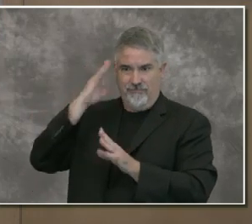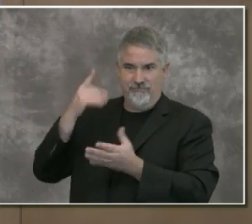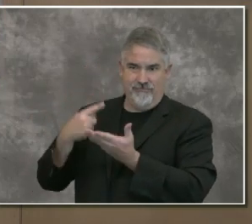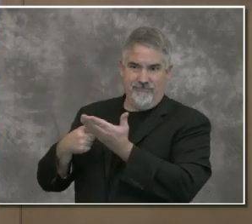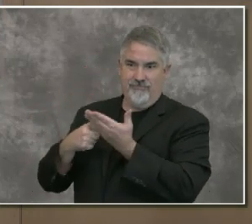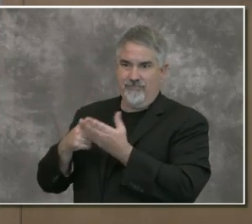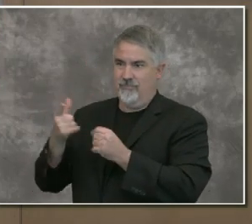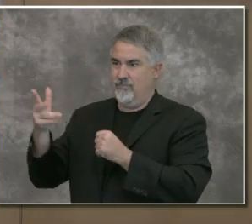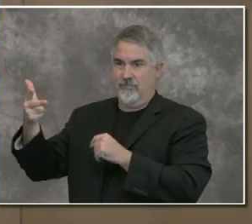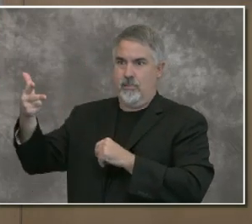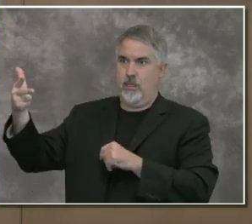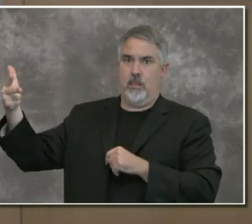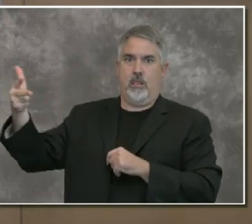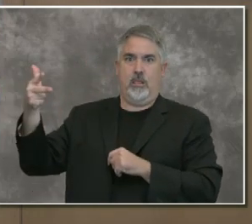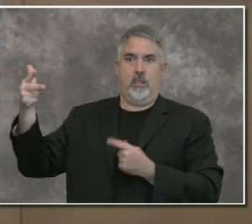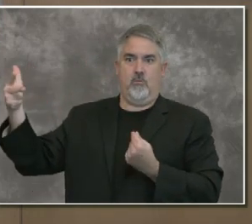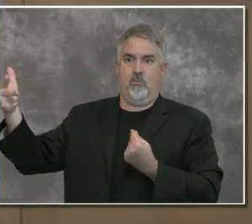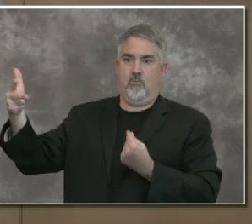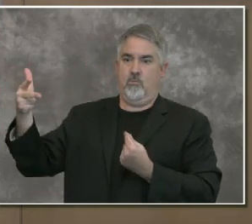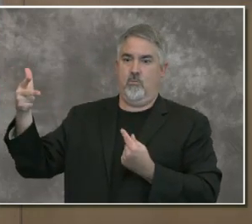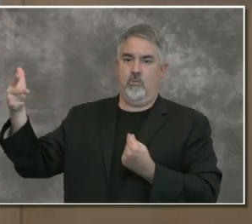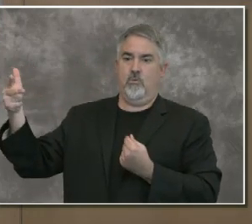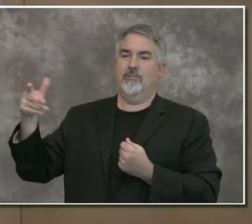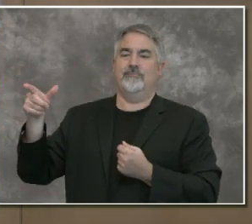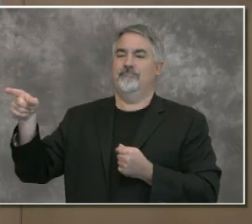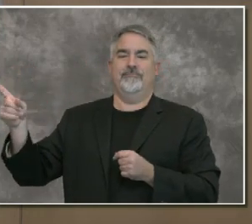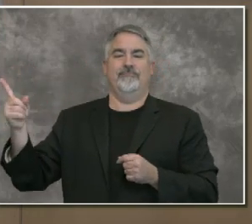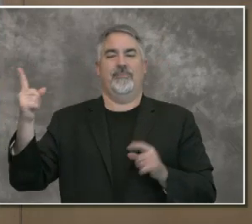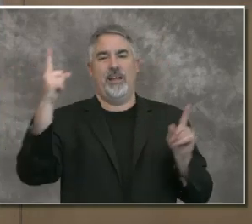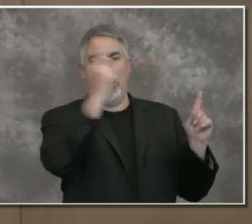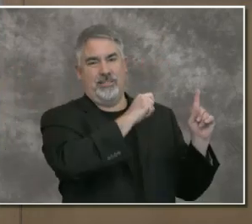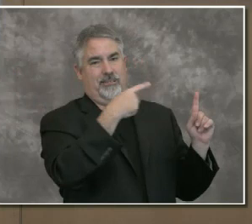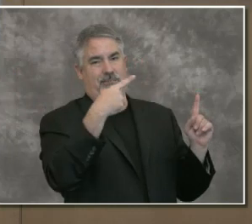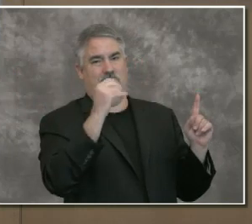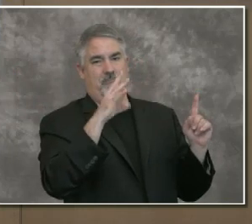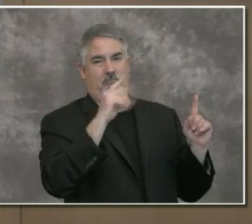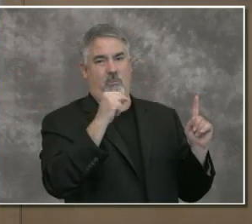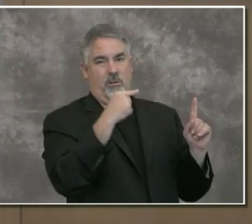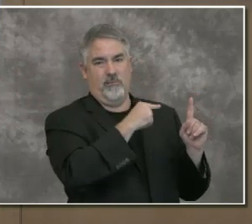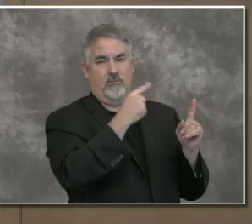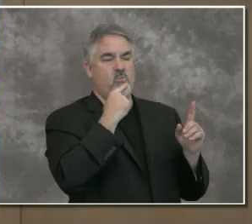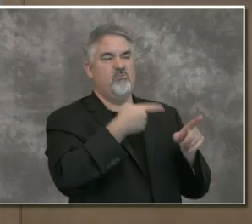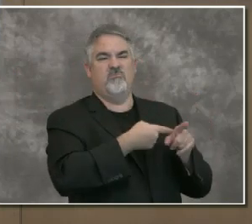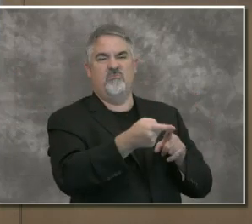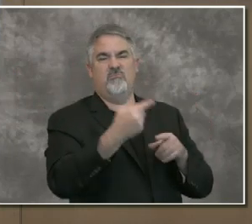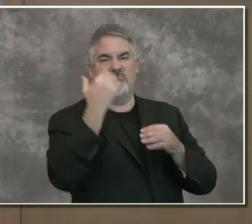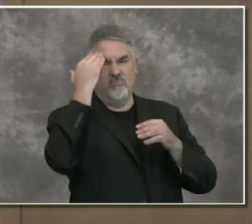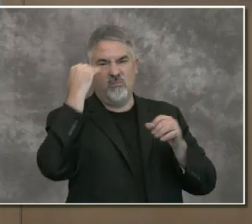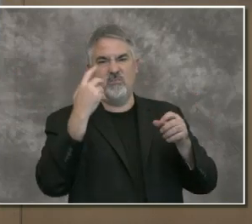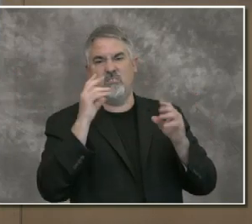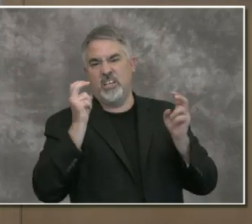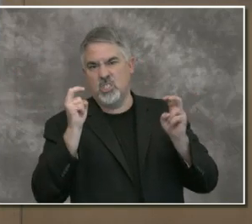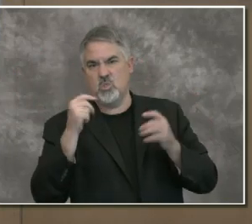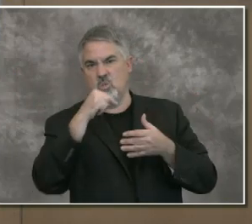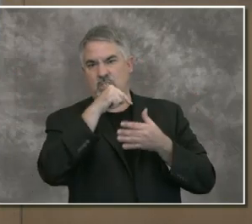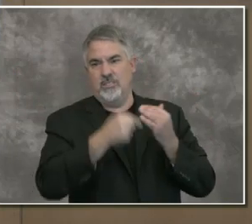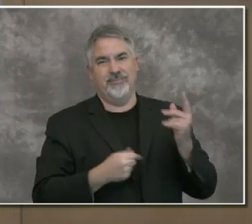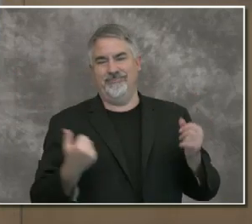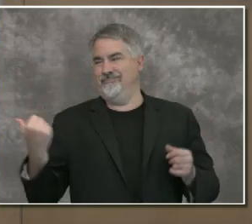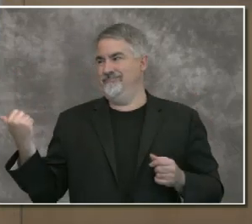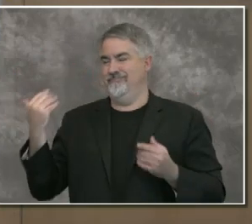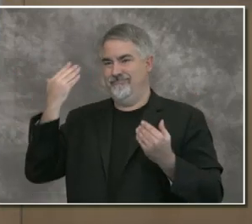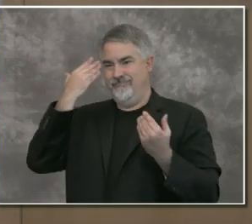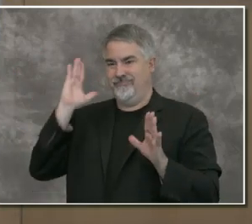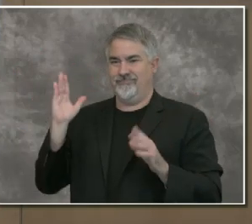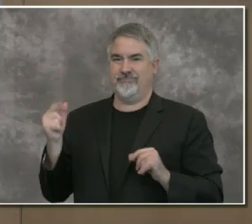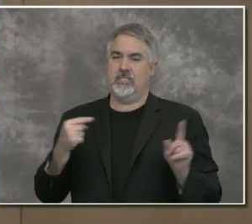think those are best directed to the port. To talk about the health of the crew, I would direct those kinds